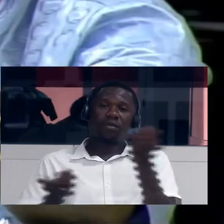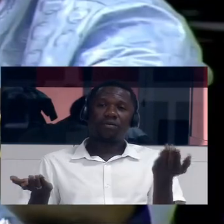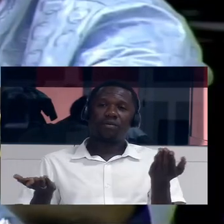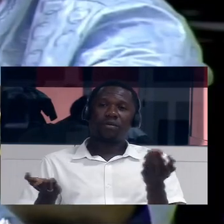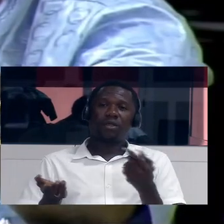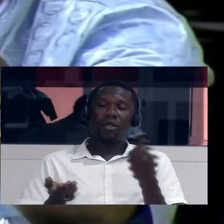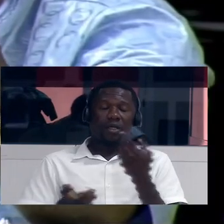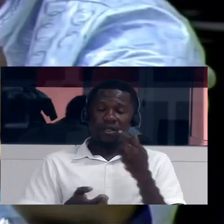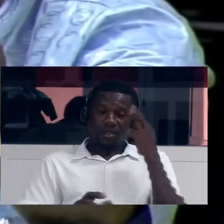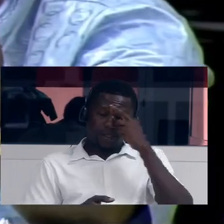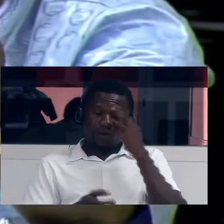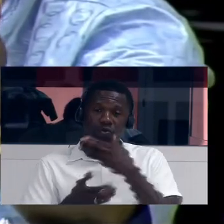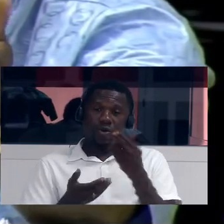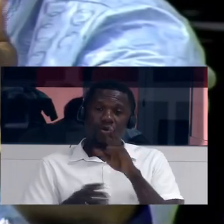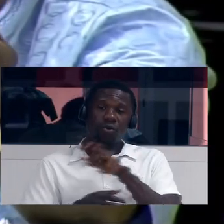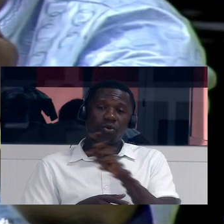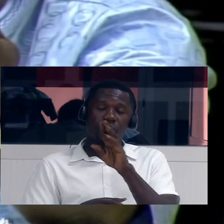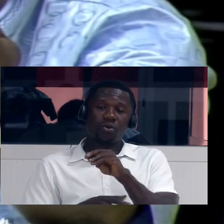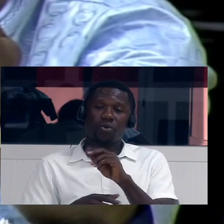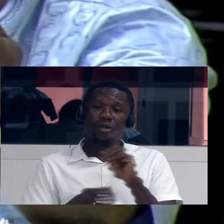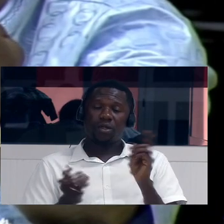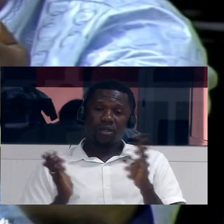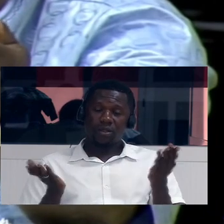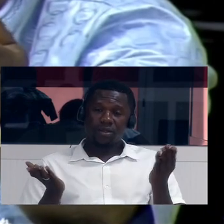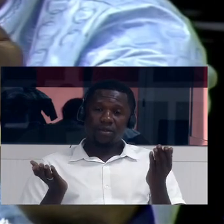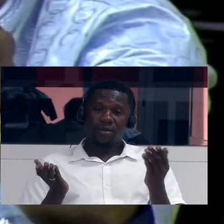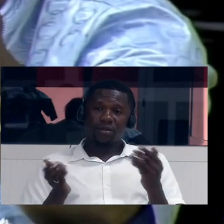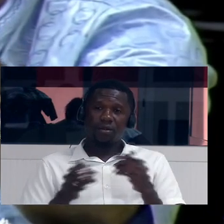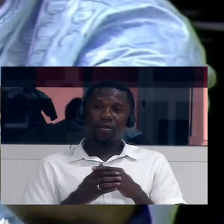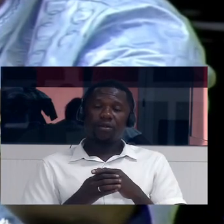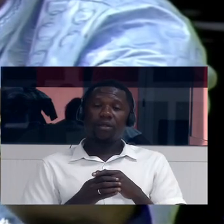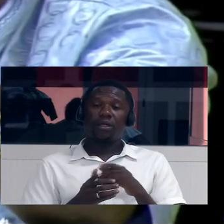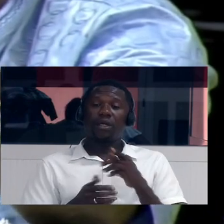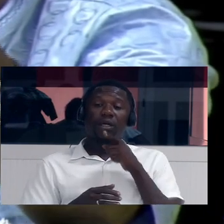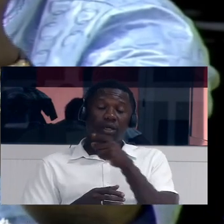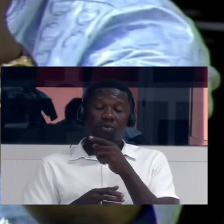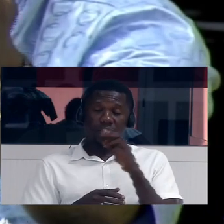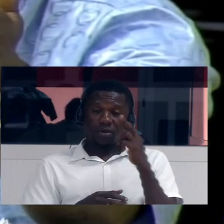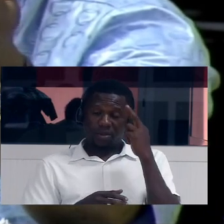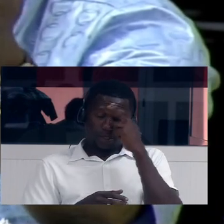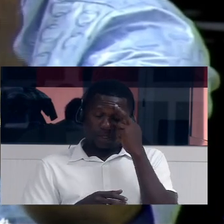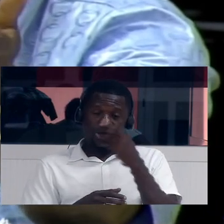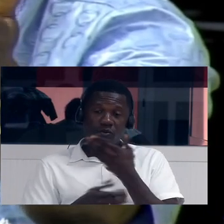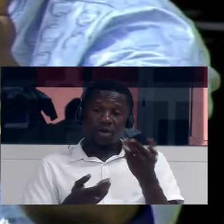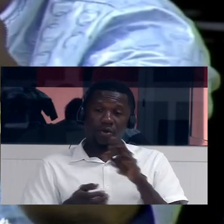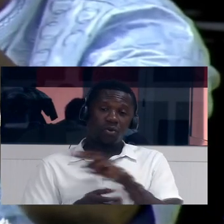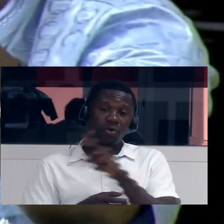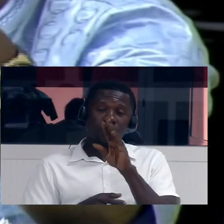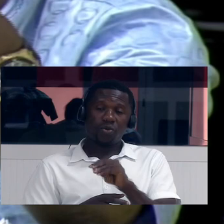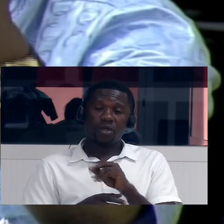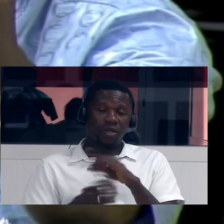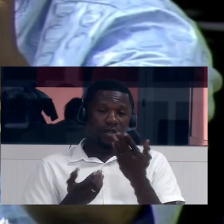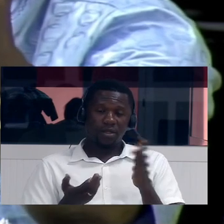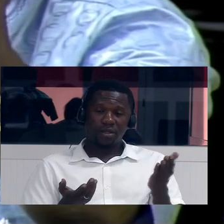that is the reason why you did not do anything, correct? So there was I would have achieved nothing. That was the reason why you did not do anything. Yes.